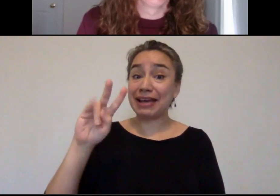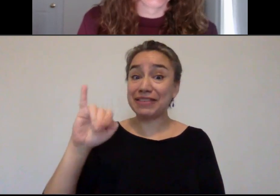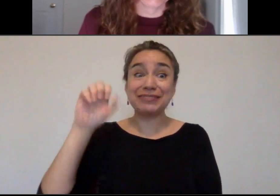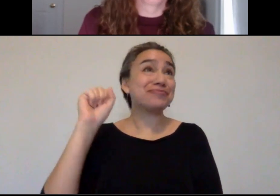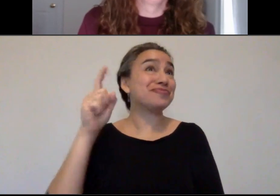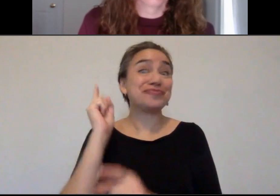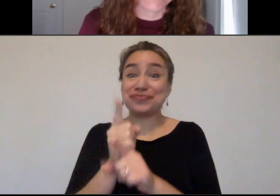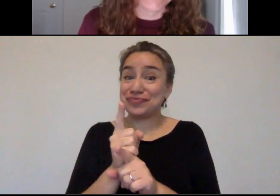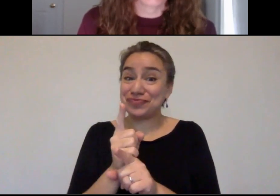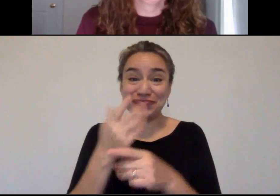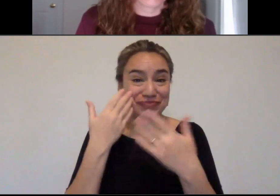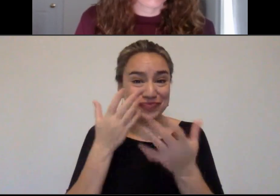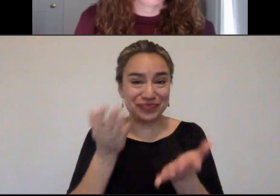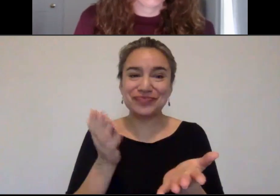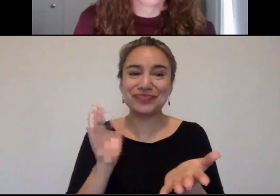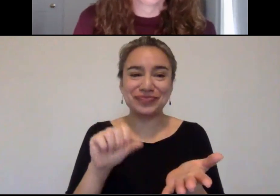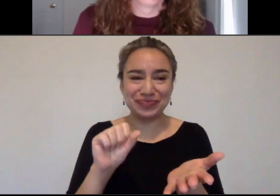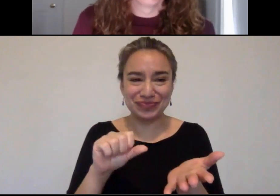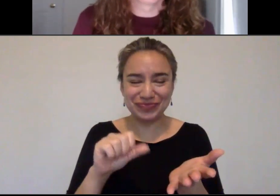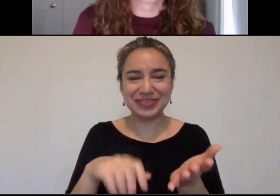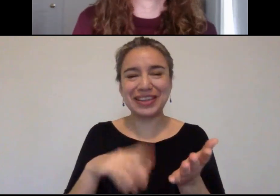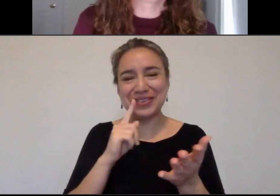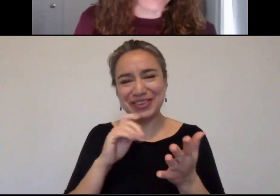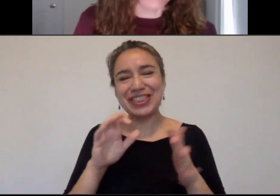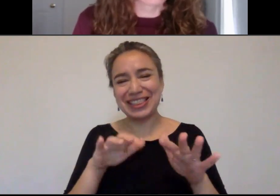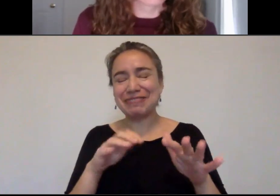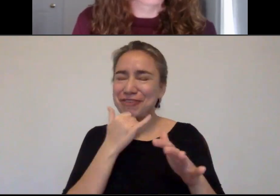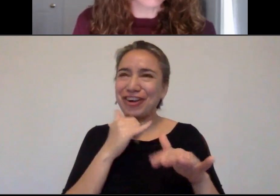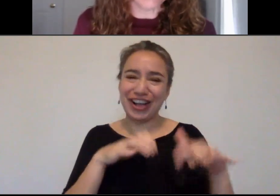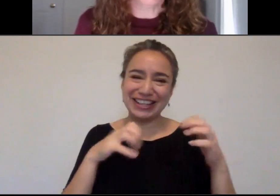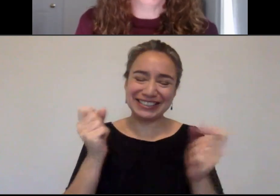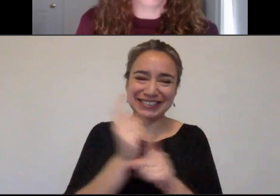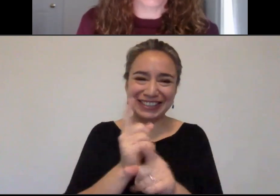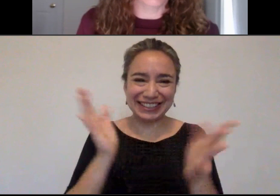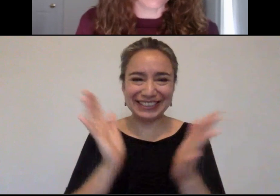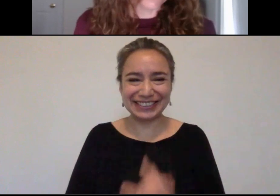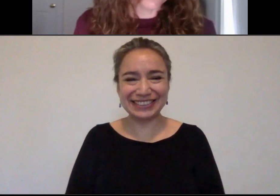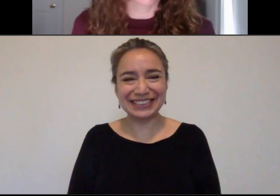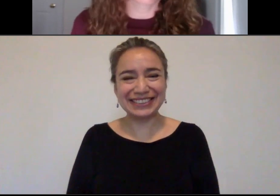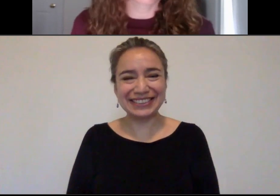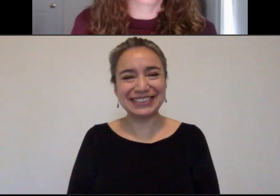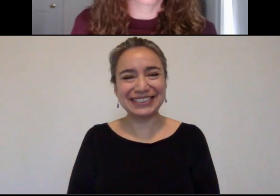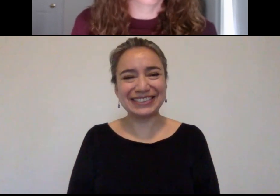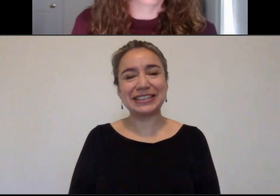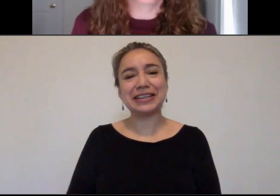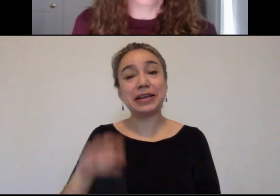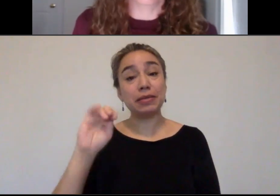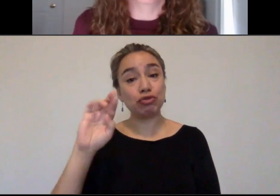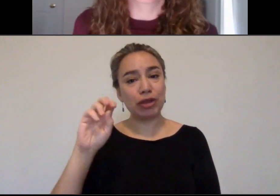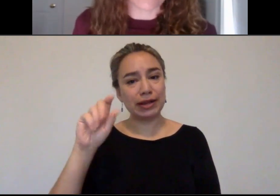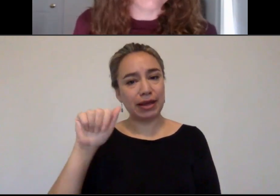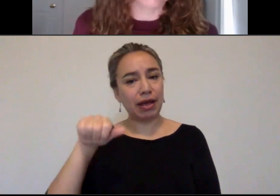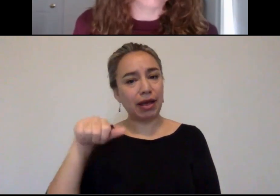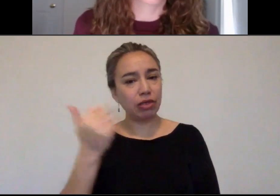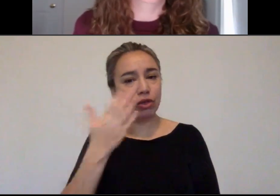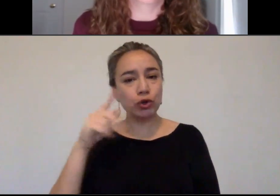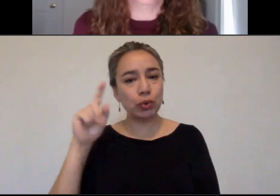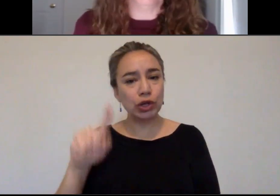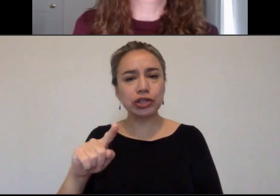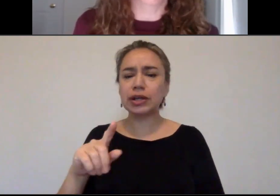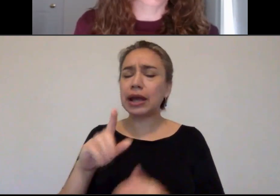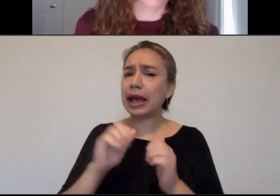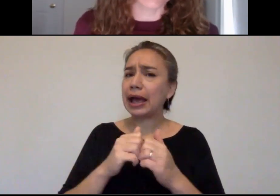this is for not wrong audience. Yeah. Yeah. So we have a really good question here. Do you or how do you